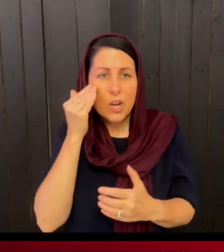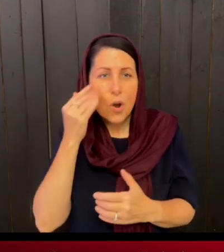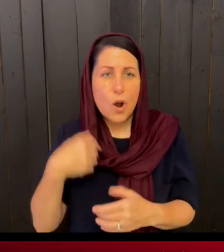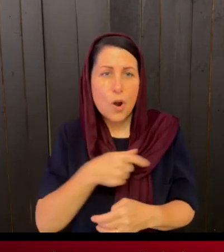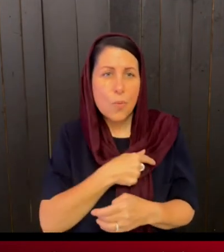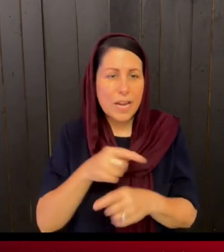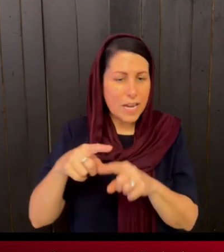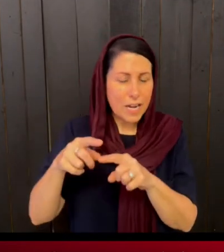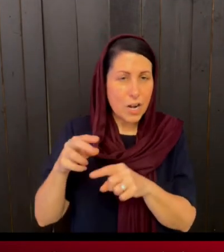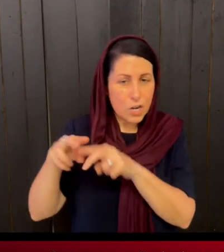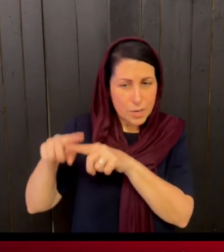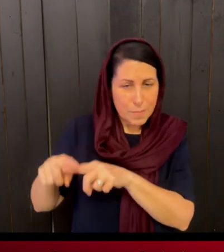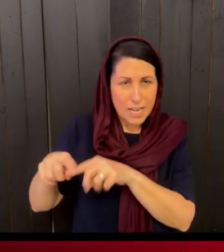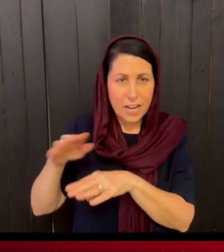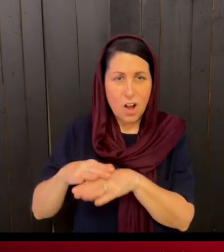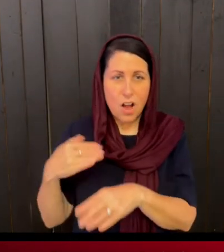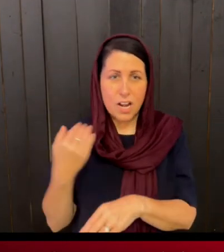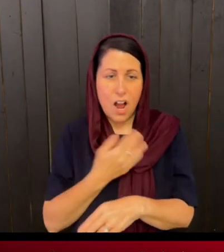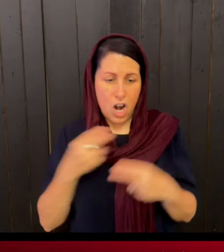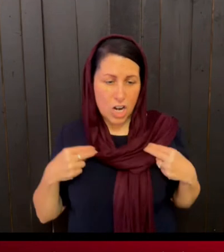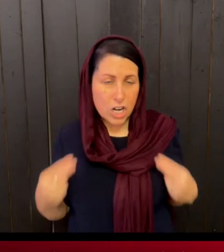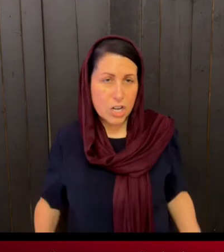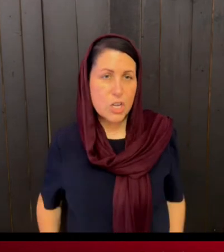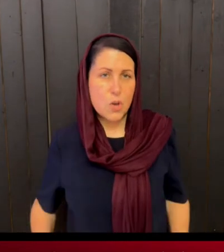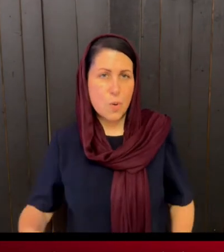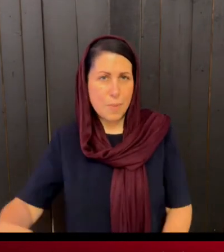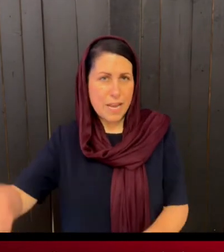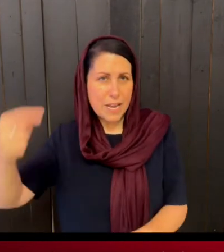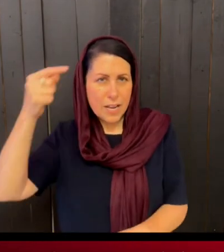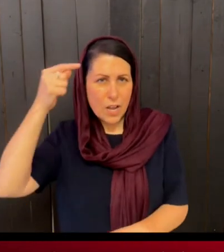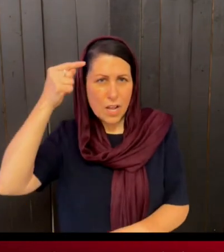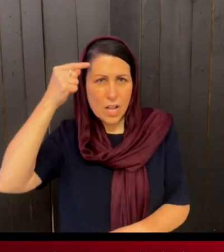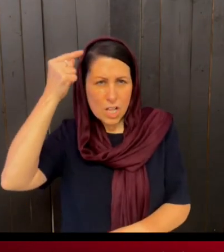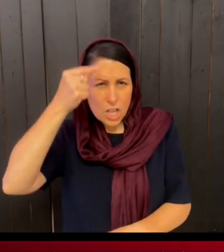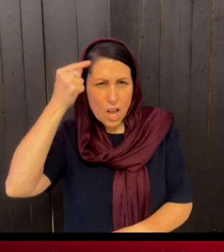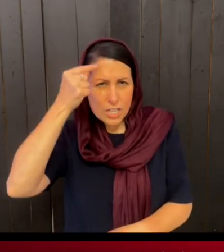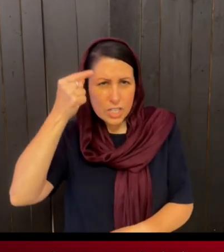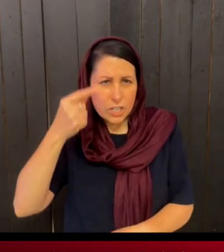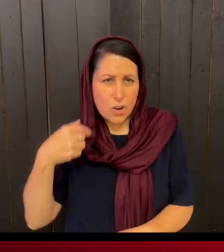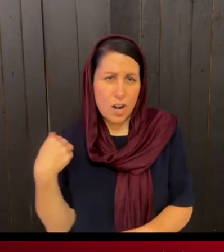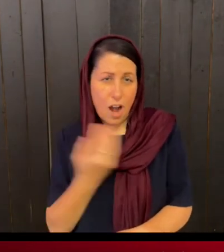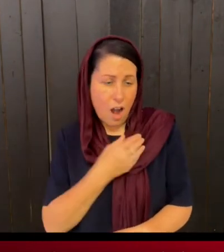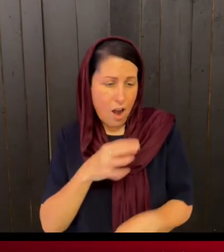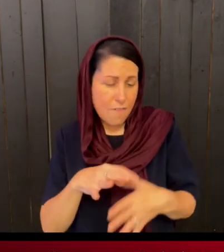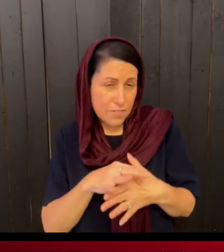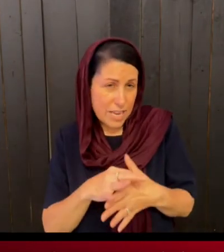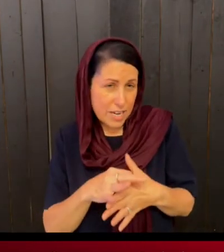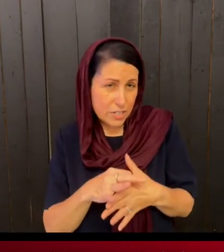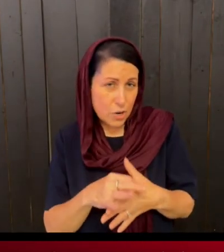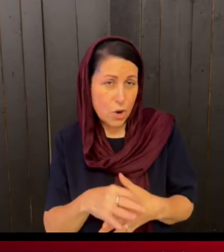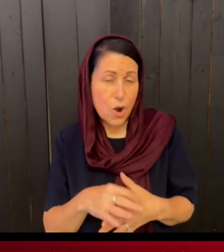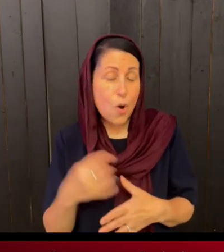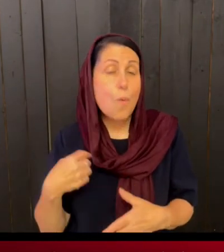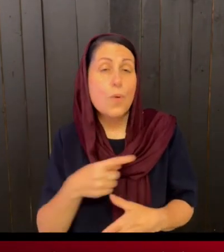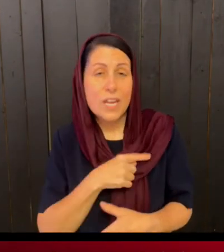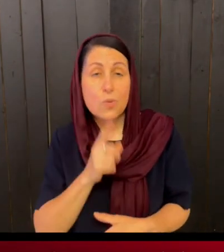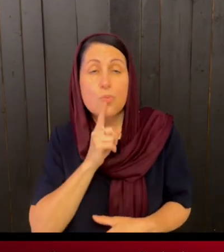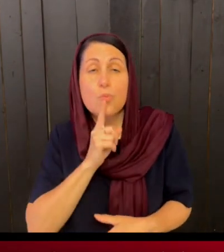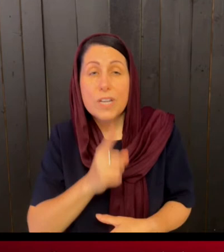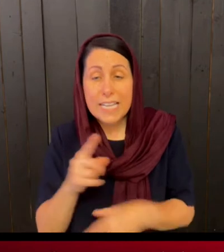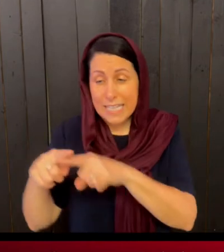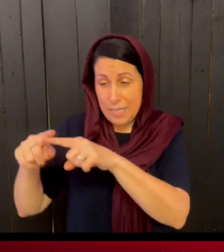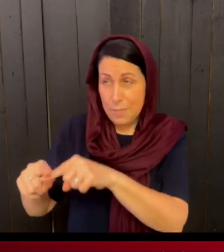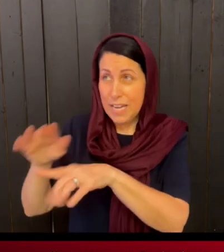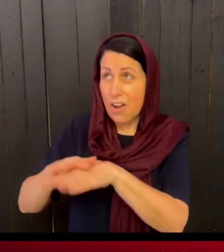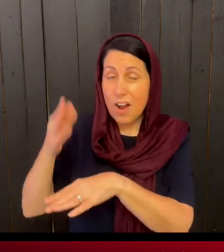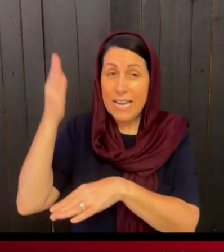wisdom and human logic and our flesh? Or are we truly relying on him and his Holy Spirit and his leading?